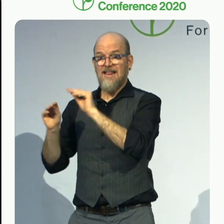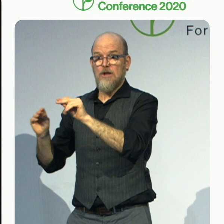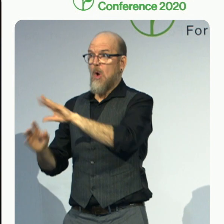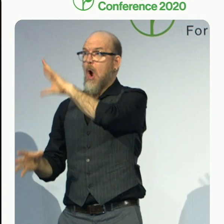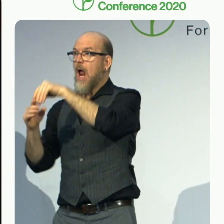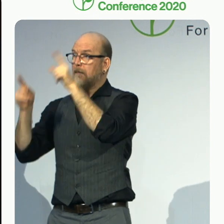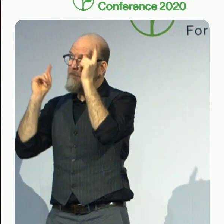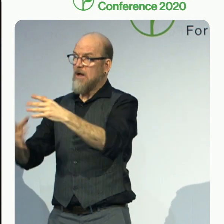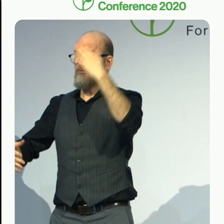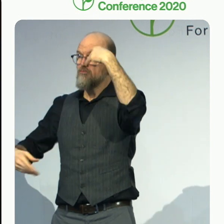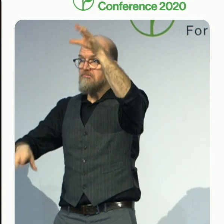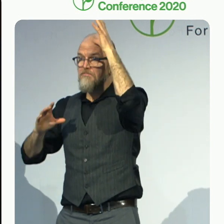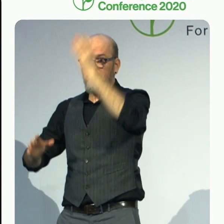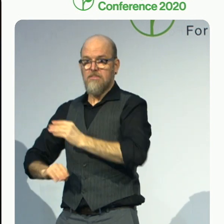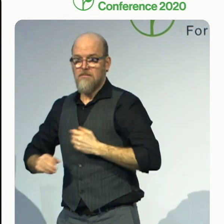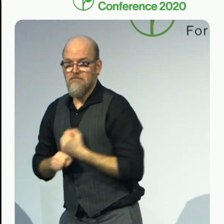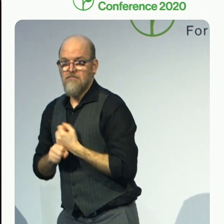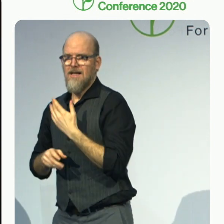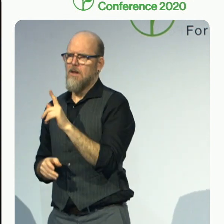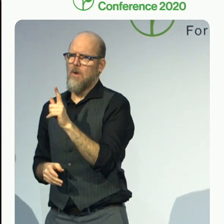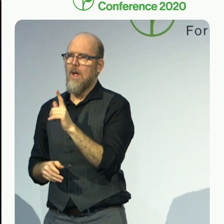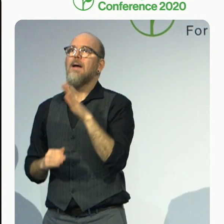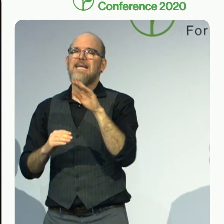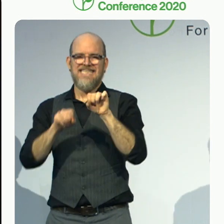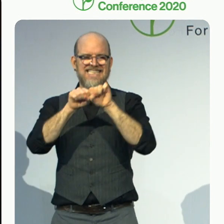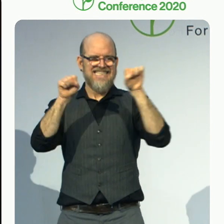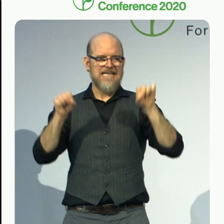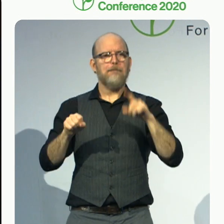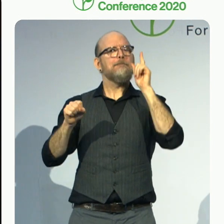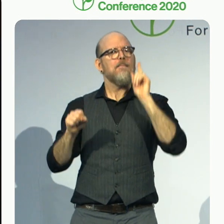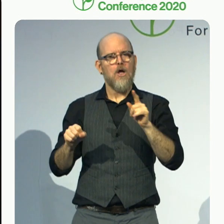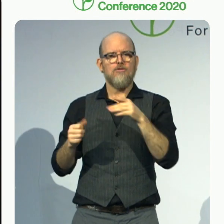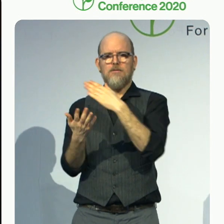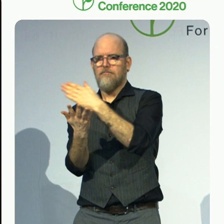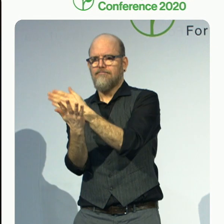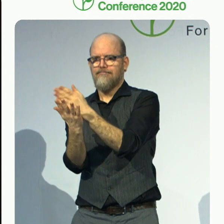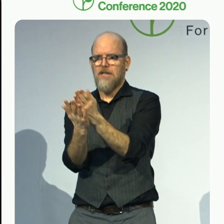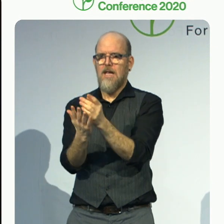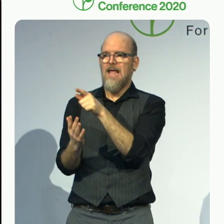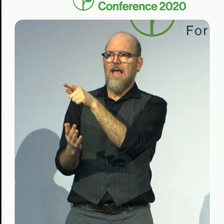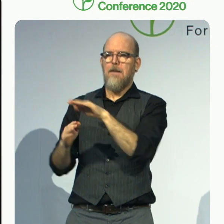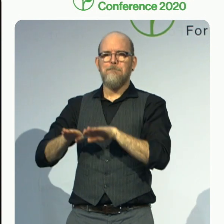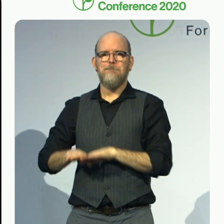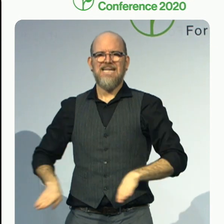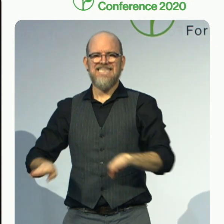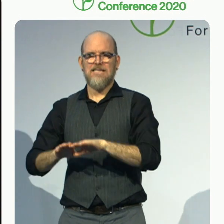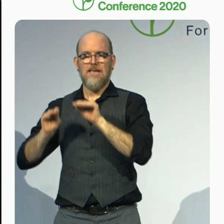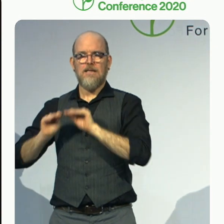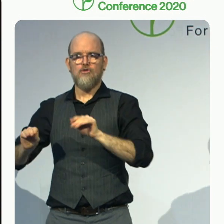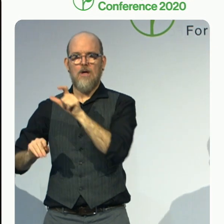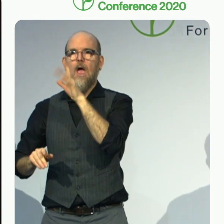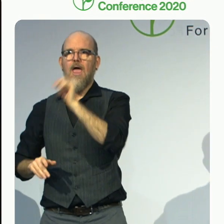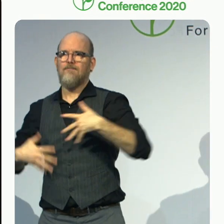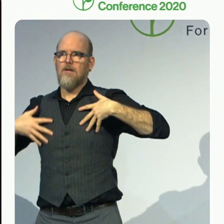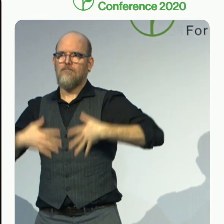system where teachers have at least the basic training on inclusive education. And we have enough teachers with